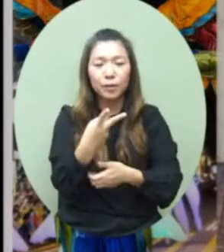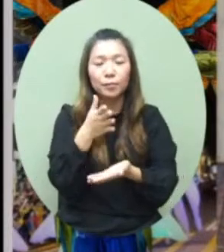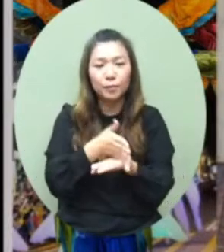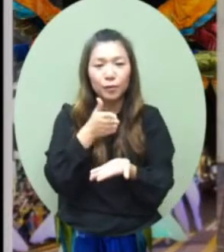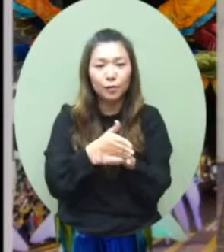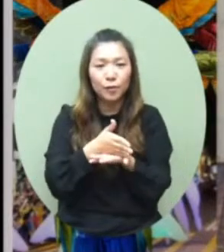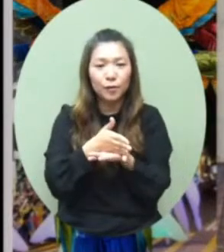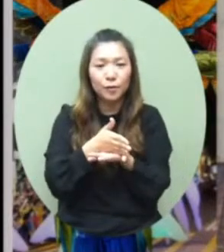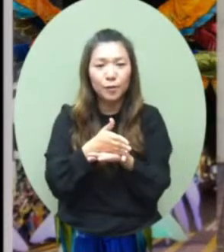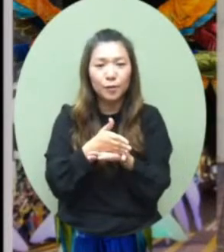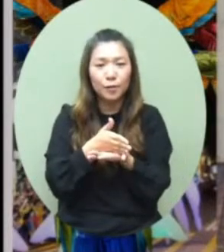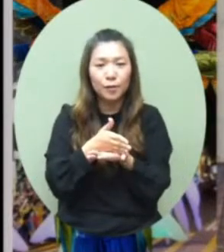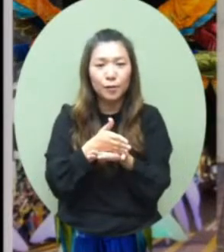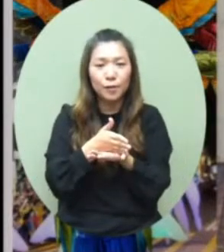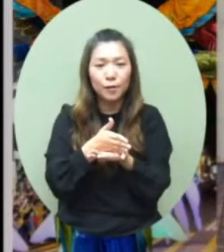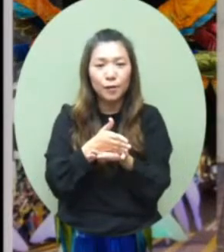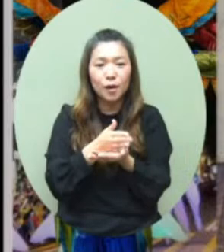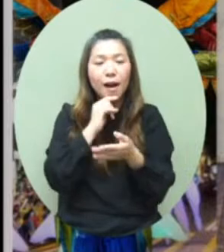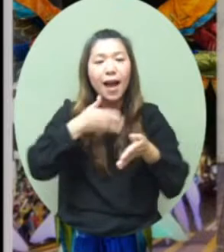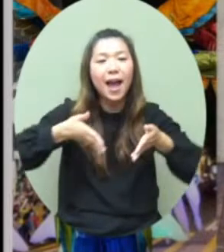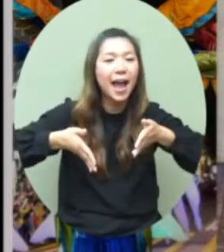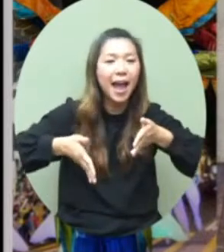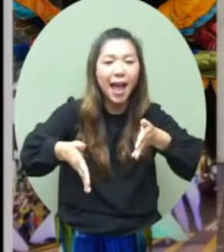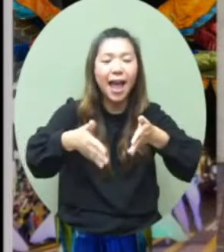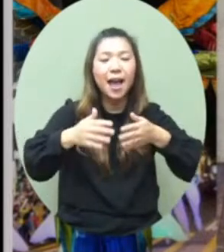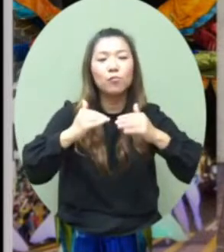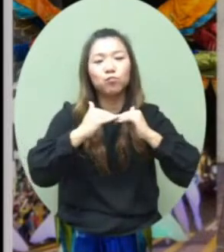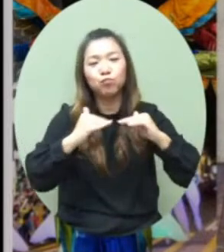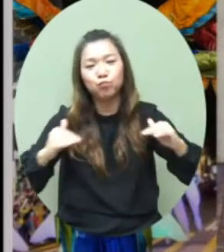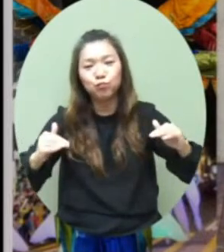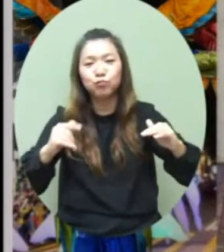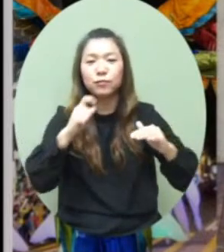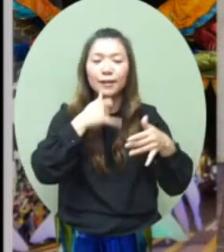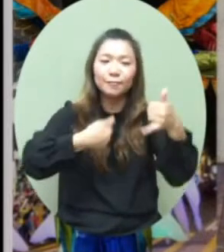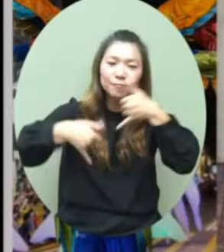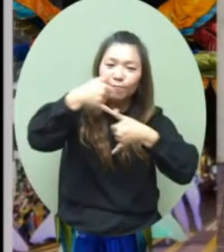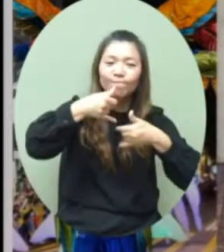as well as individuals will have performances on the streets.